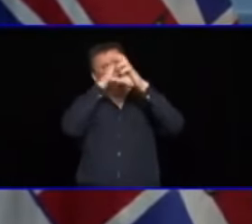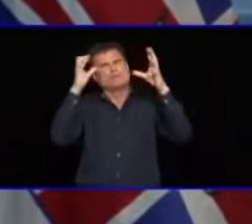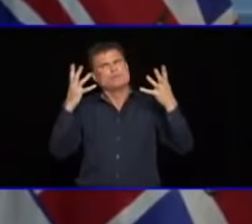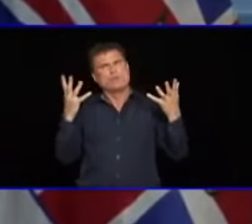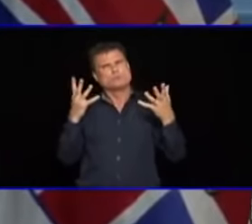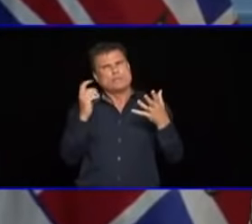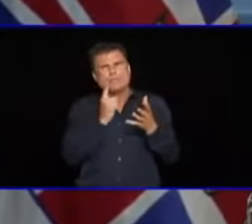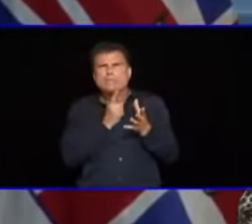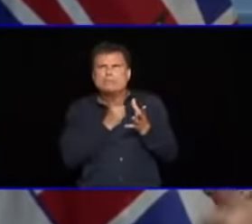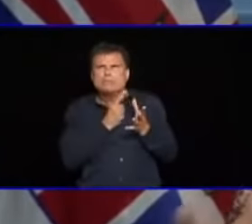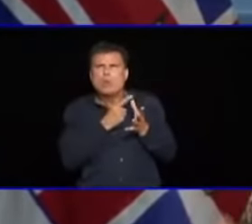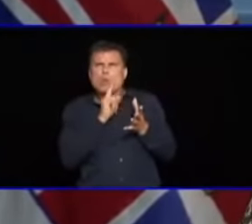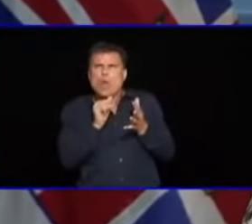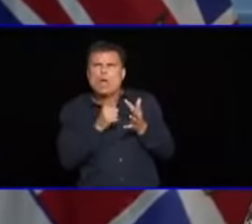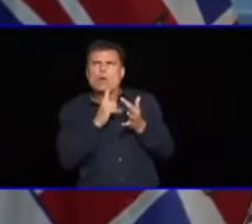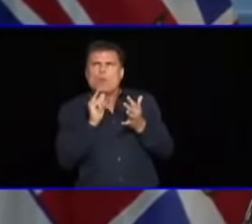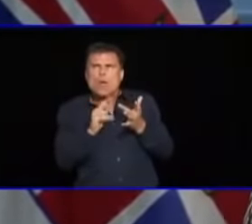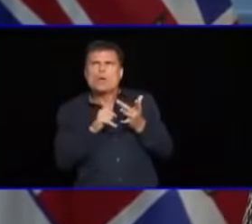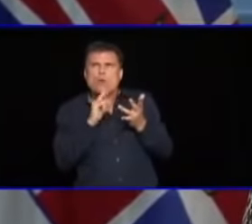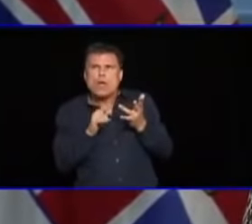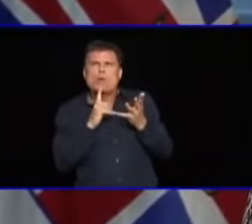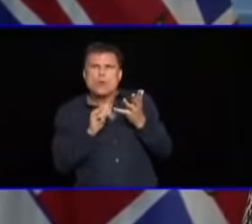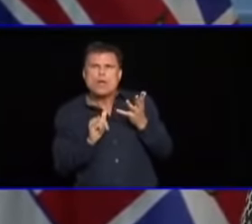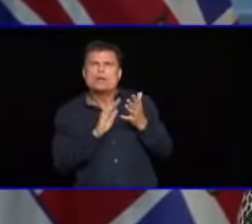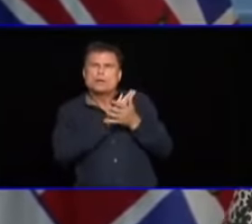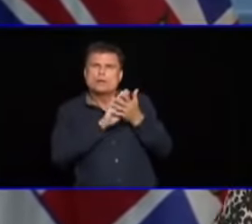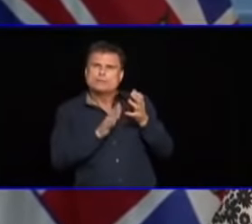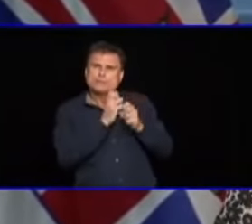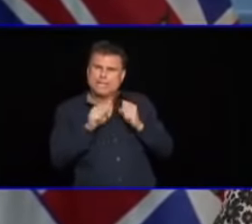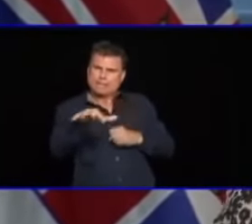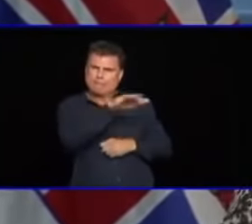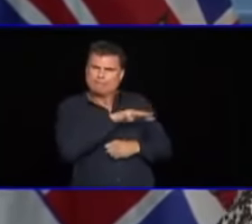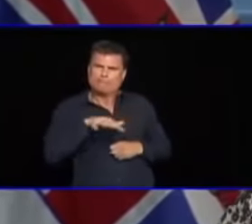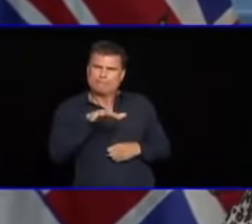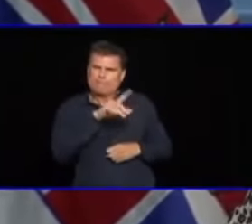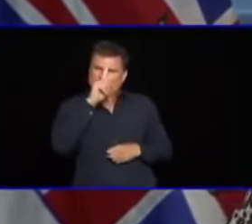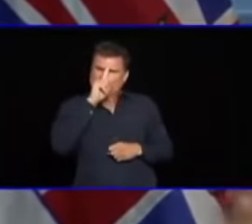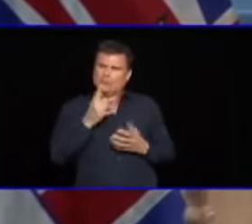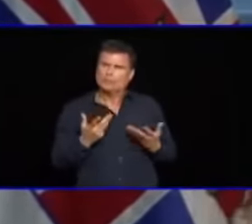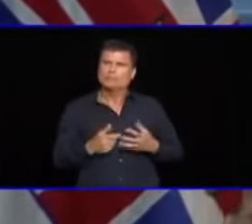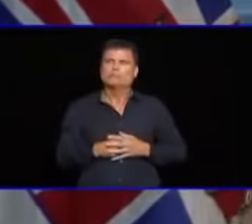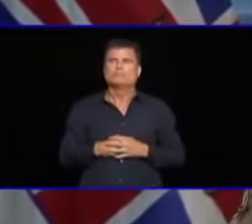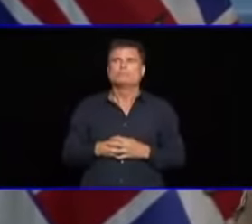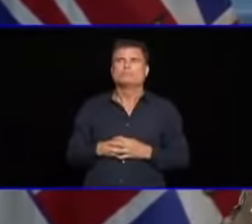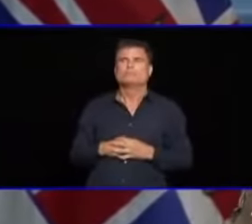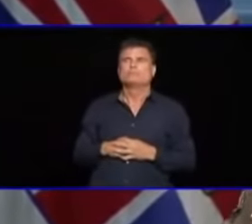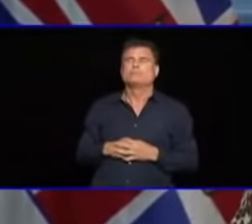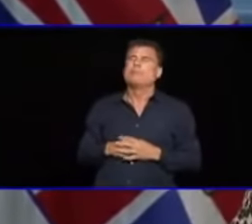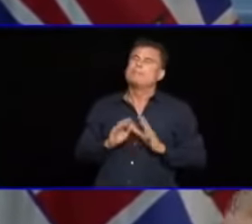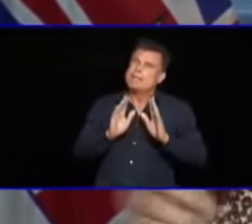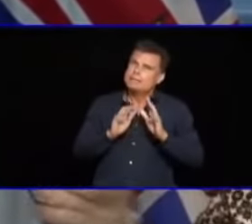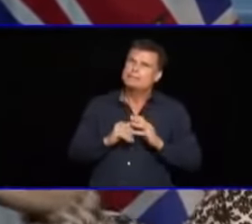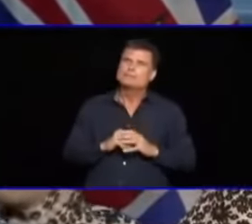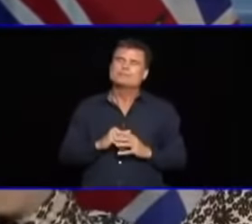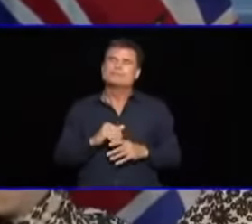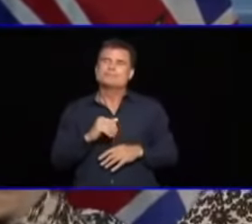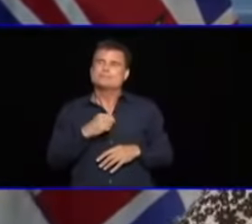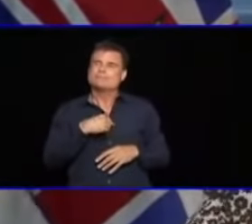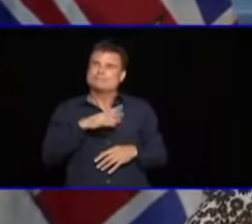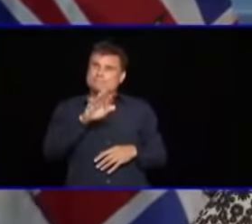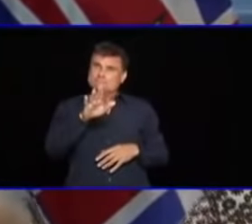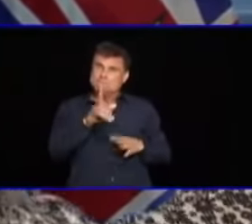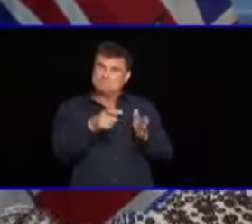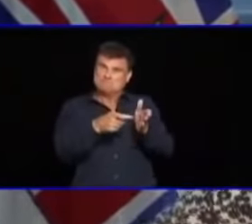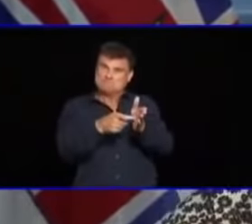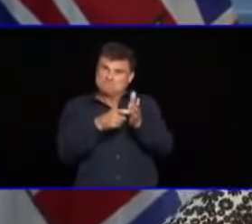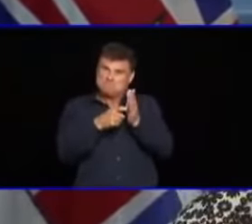in place to make sure that we have a safe environment for everybody. And that's why, it doesn't have to be exactly